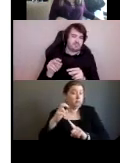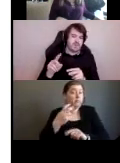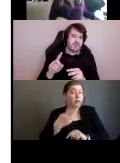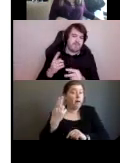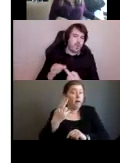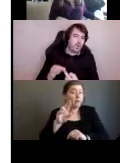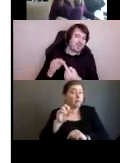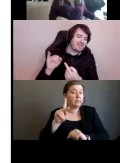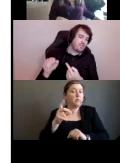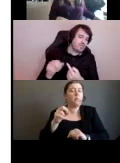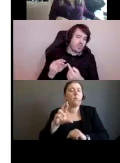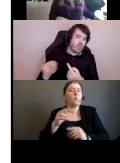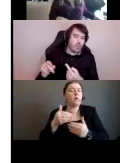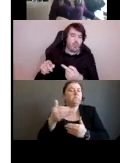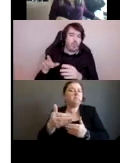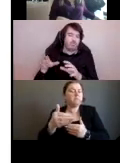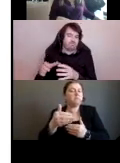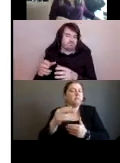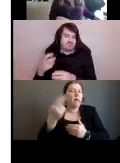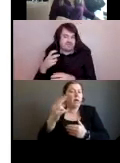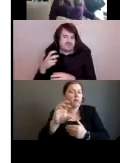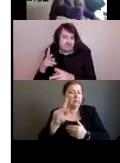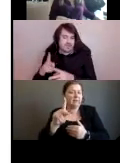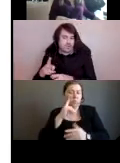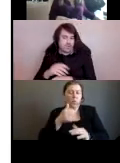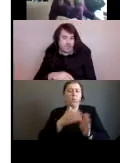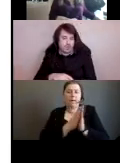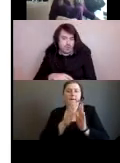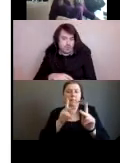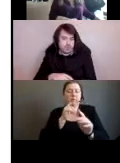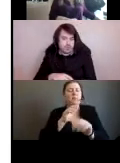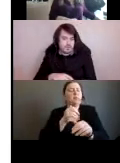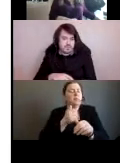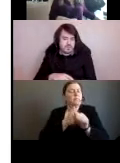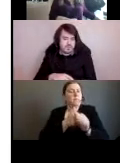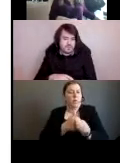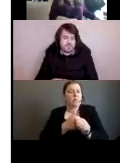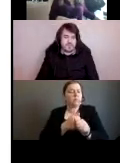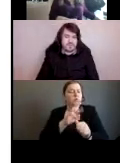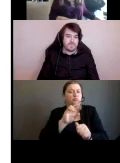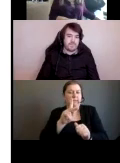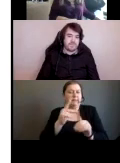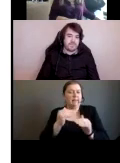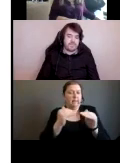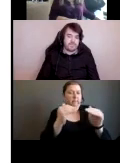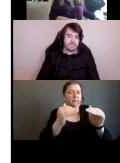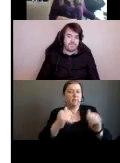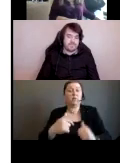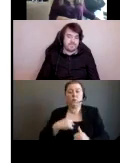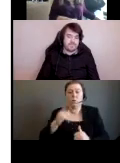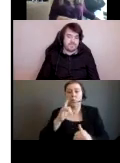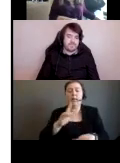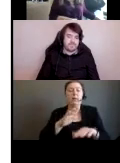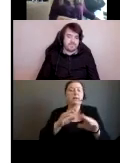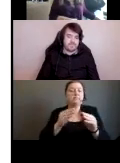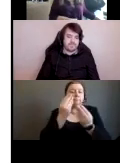prioritizing people. We'll be asking people to book based on risk as they come available. So we'll do a call out for people,